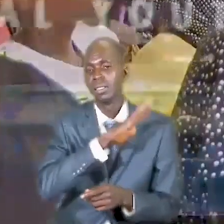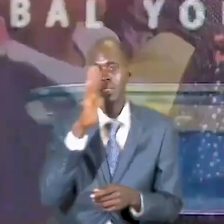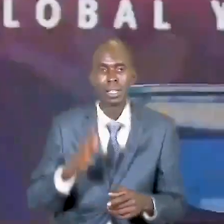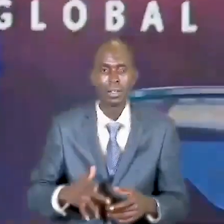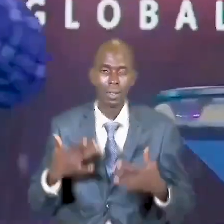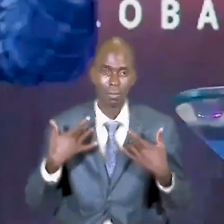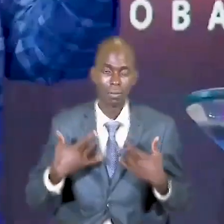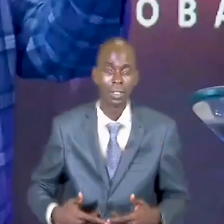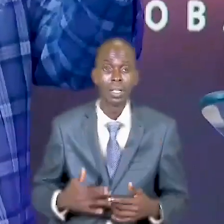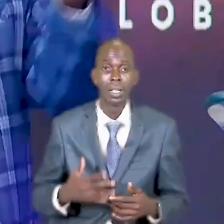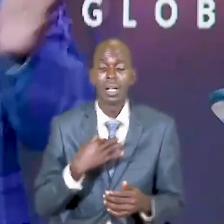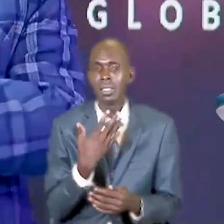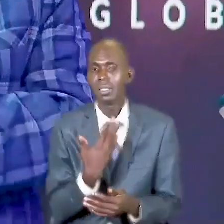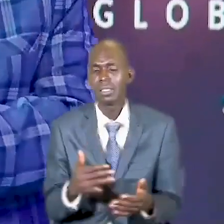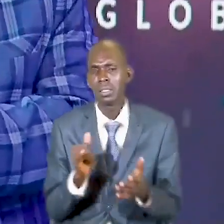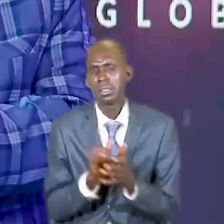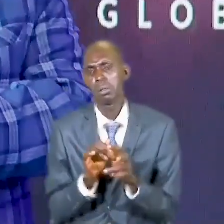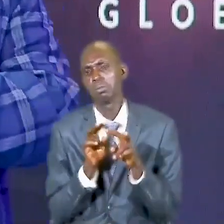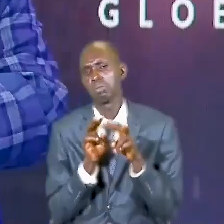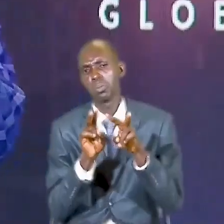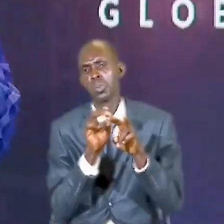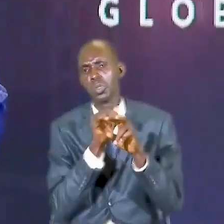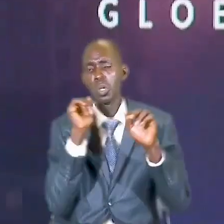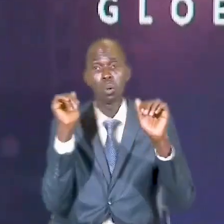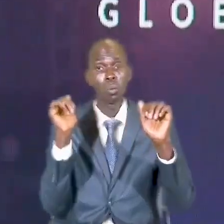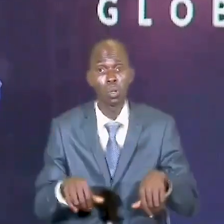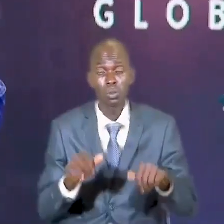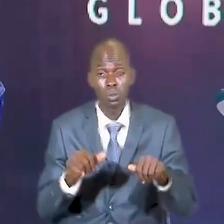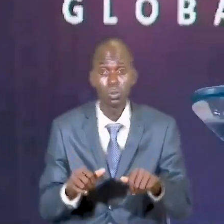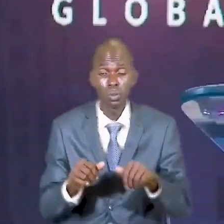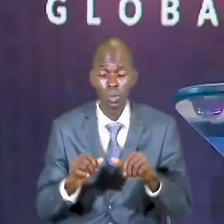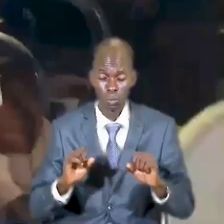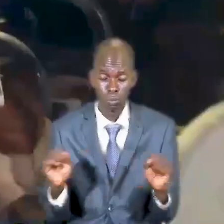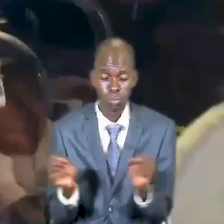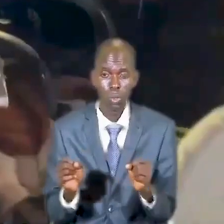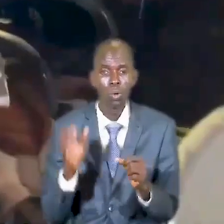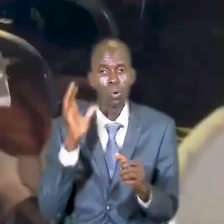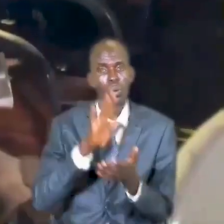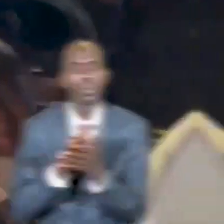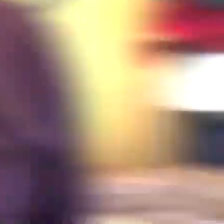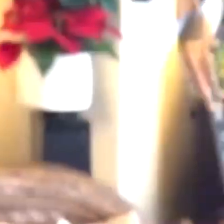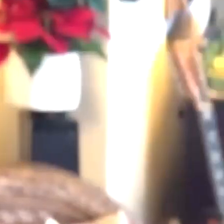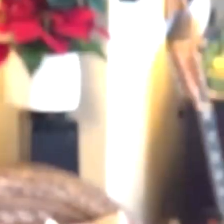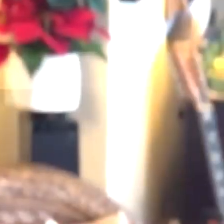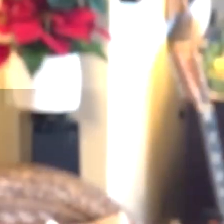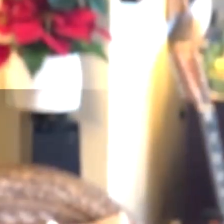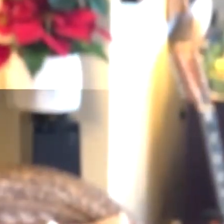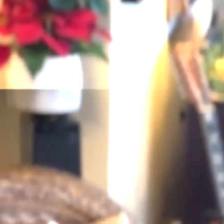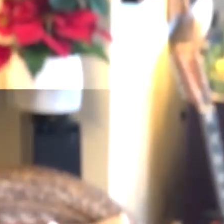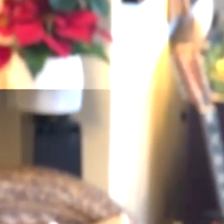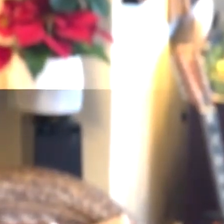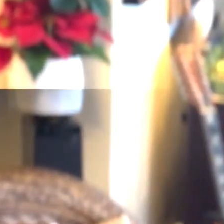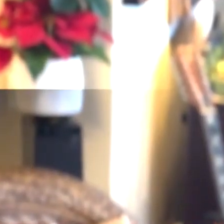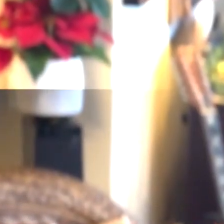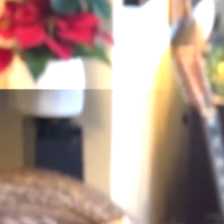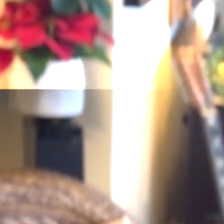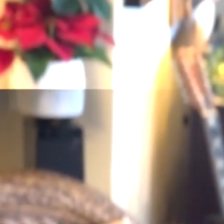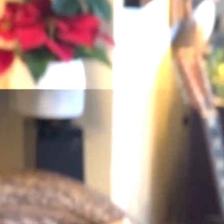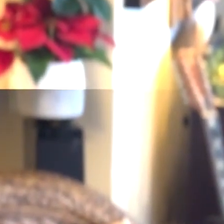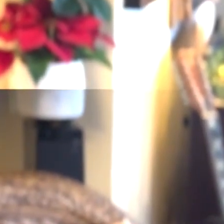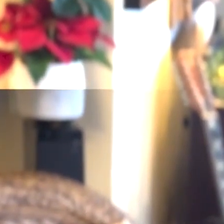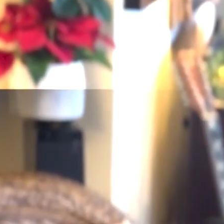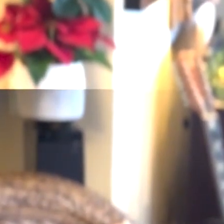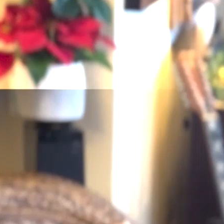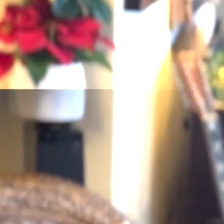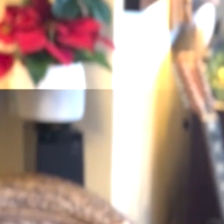impossible, suddenly they'll become possible in your life. Hello friends, it's Bob Fitz here, worship leader